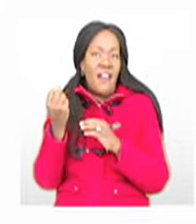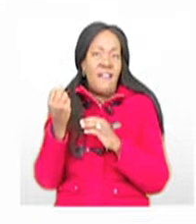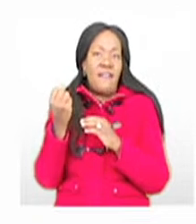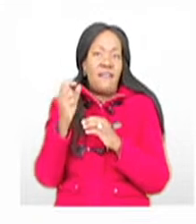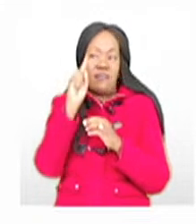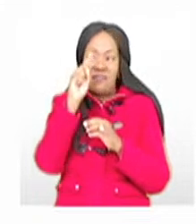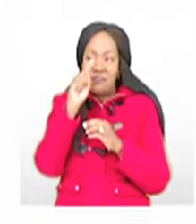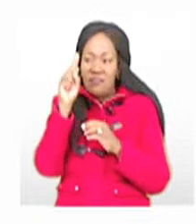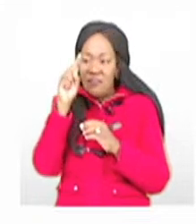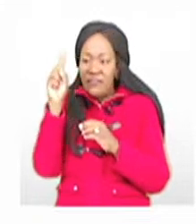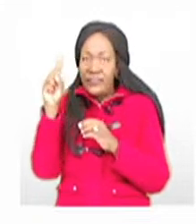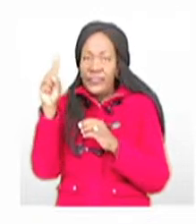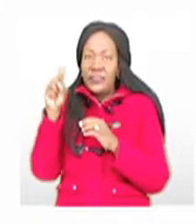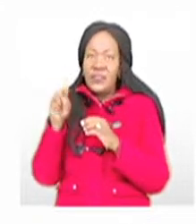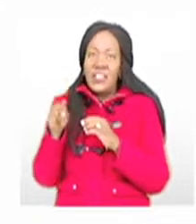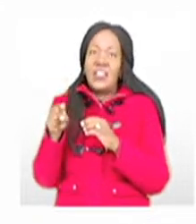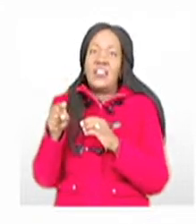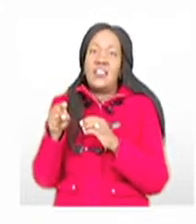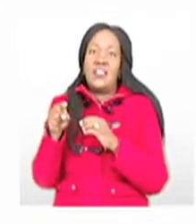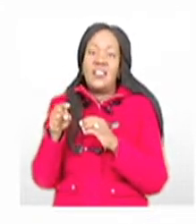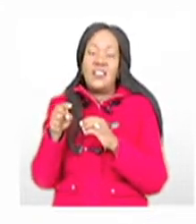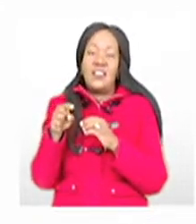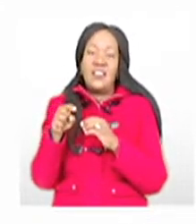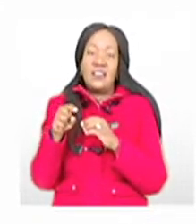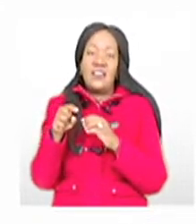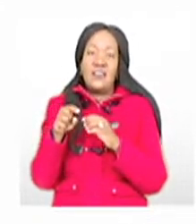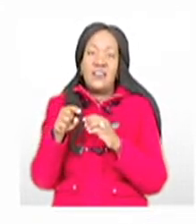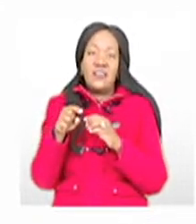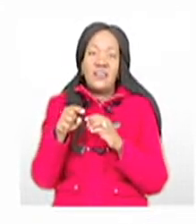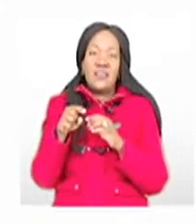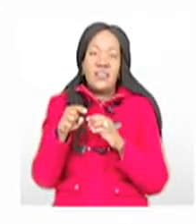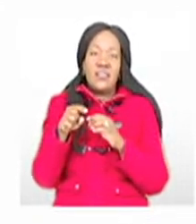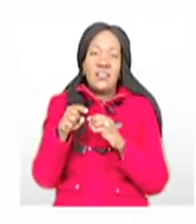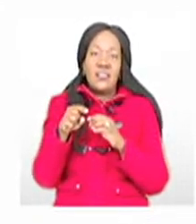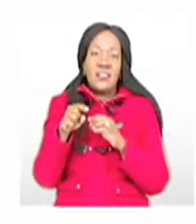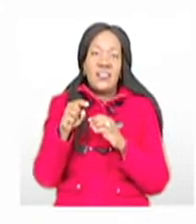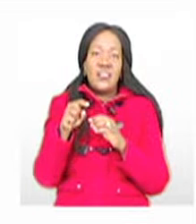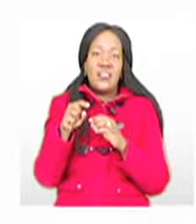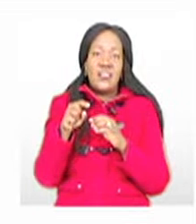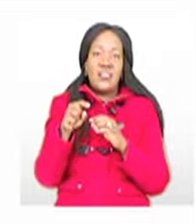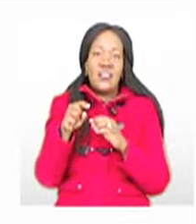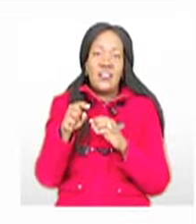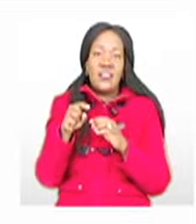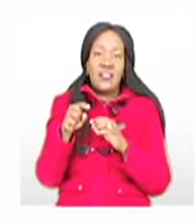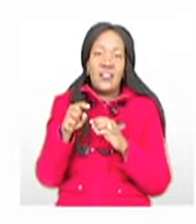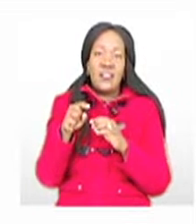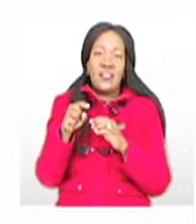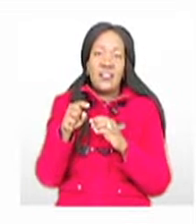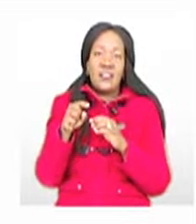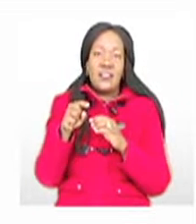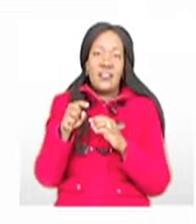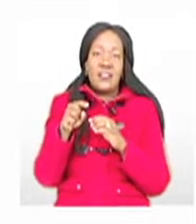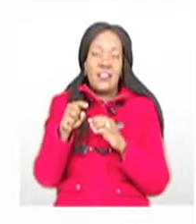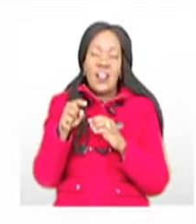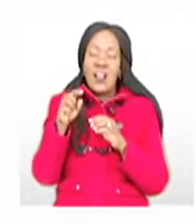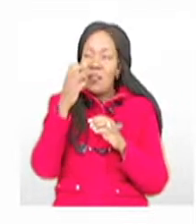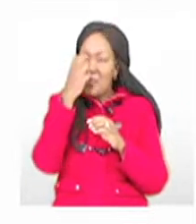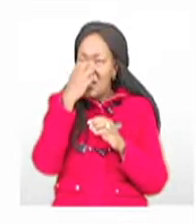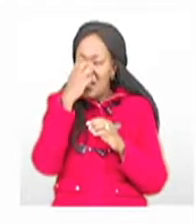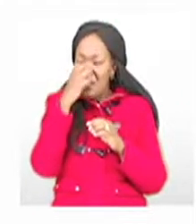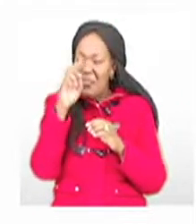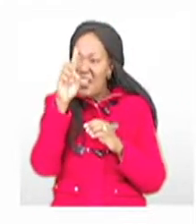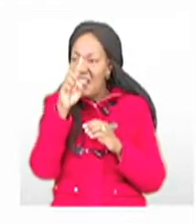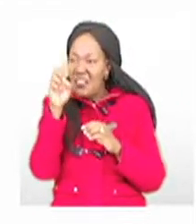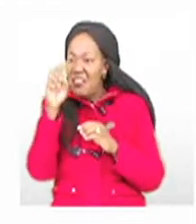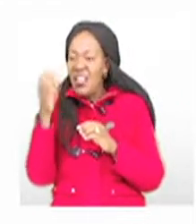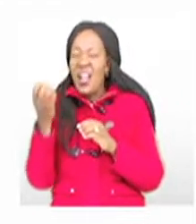dots right under the branch. Let's count and find out how many black dots are under